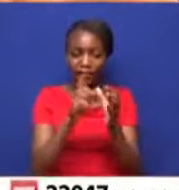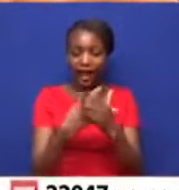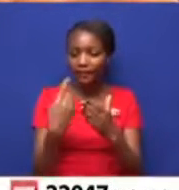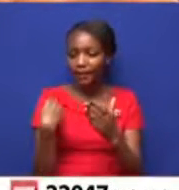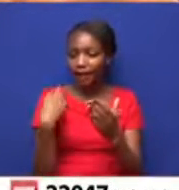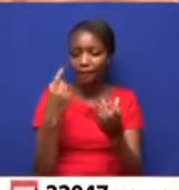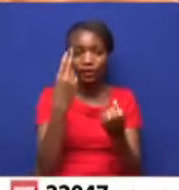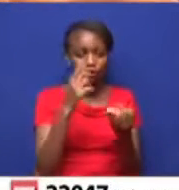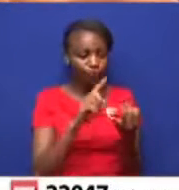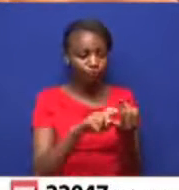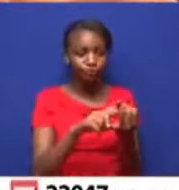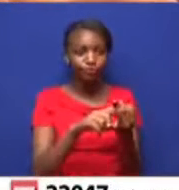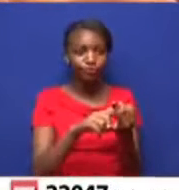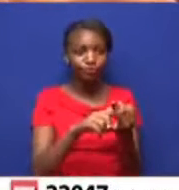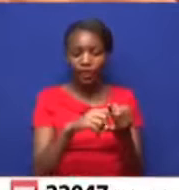the